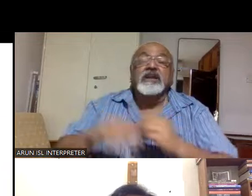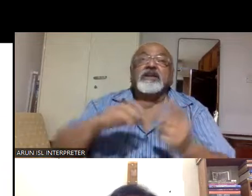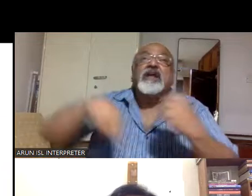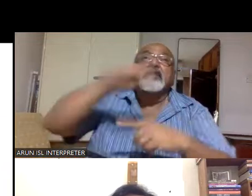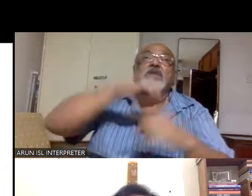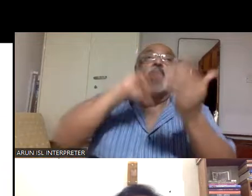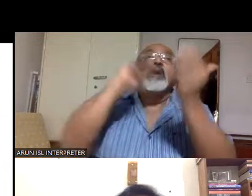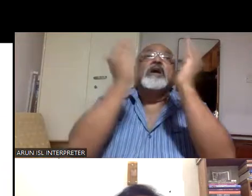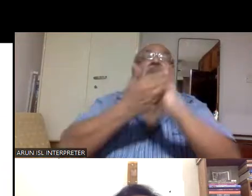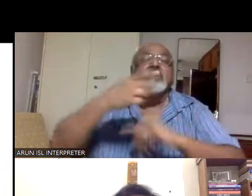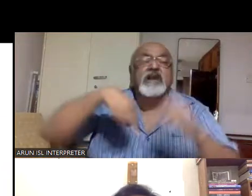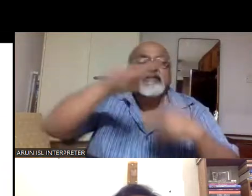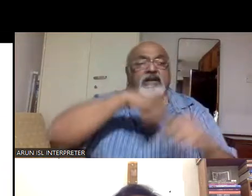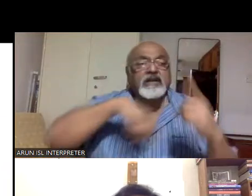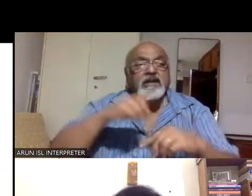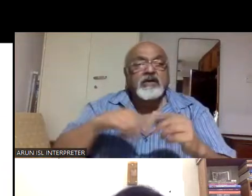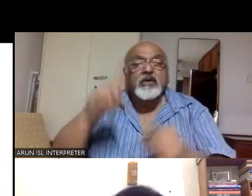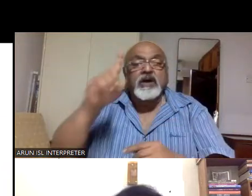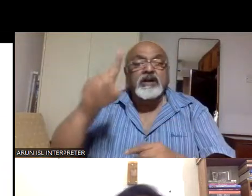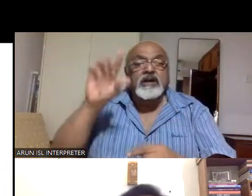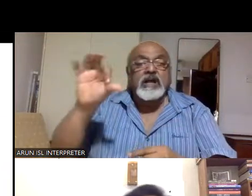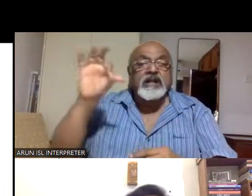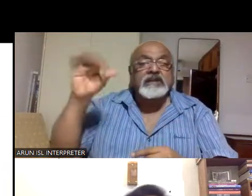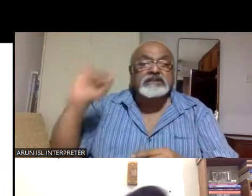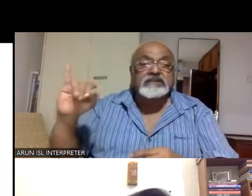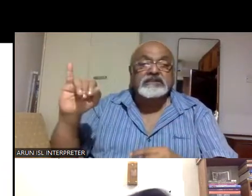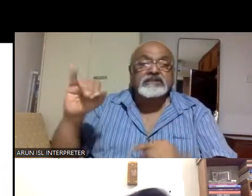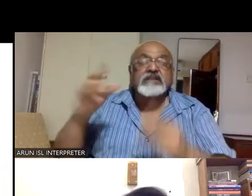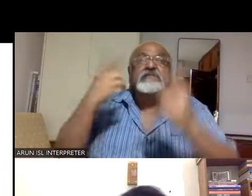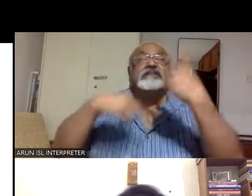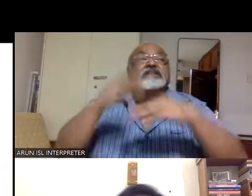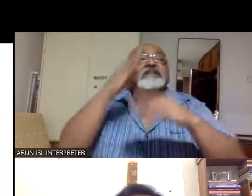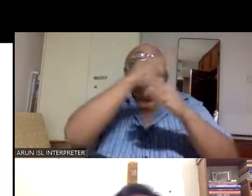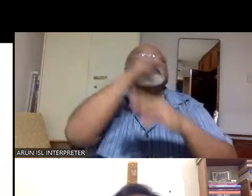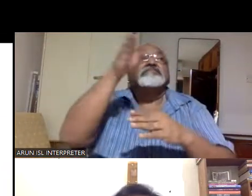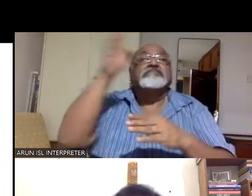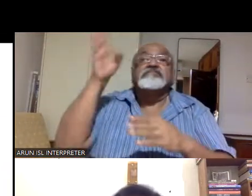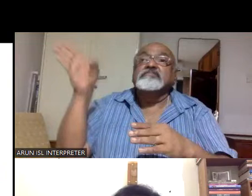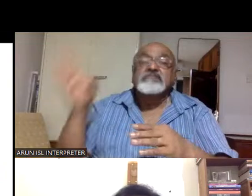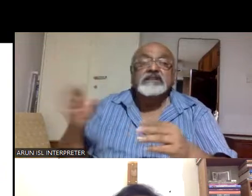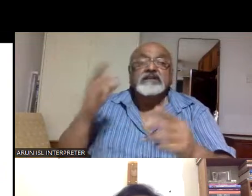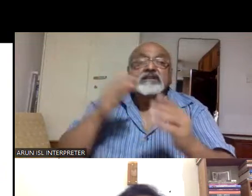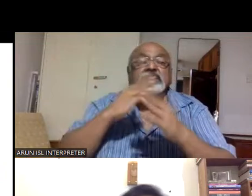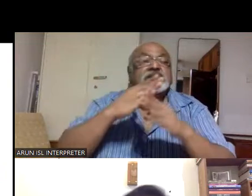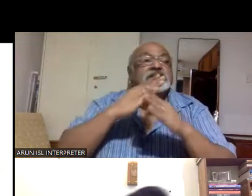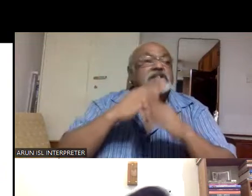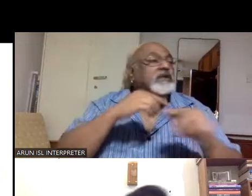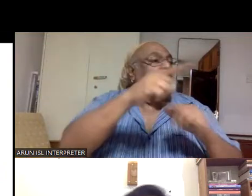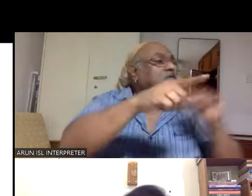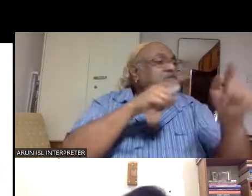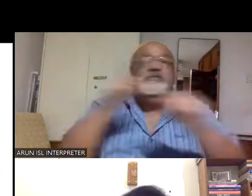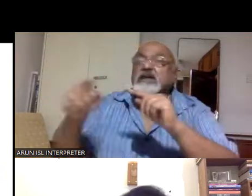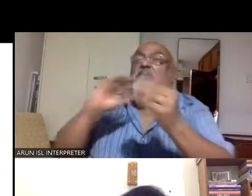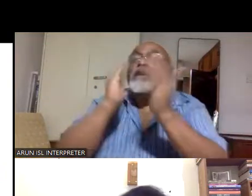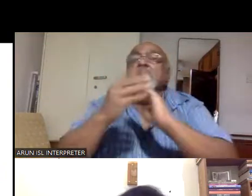When I started traveling from 1996, visiting countries, going and participating in international meetings